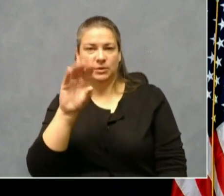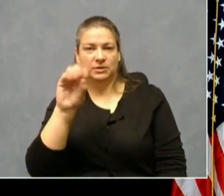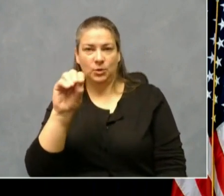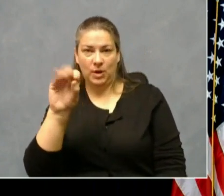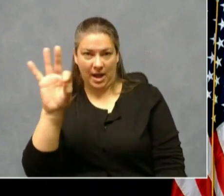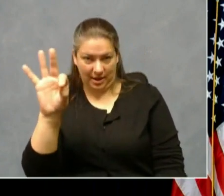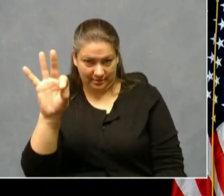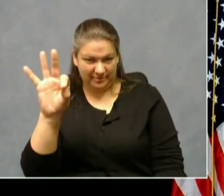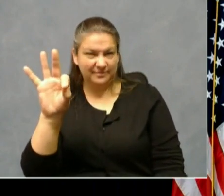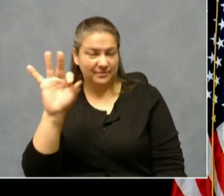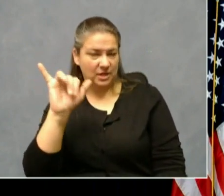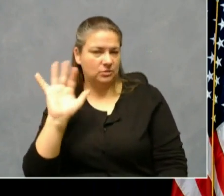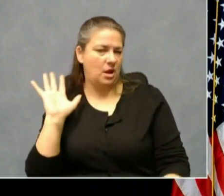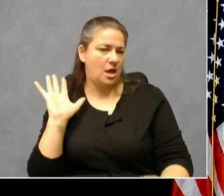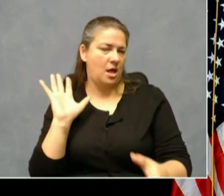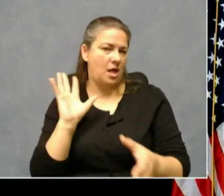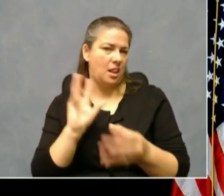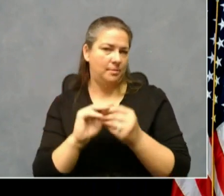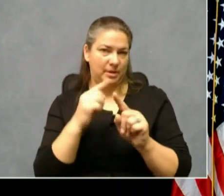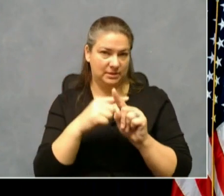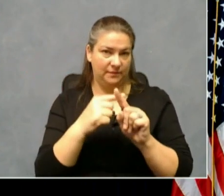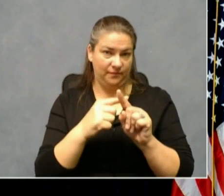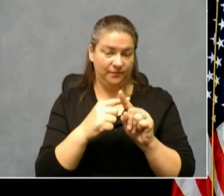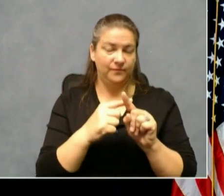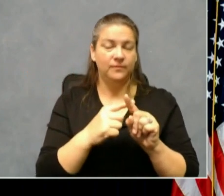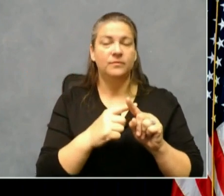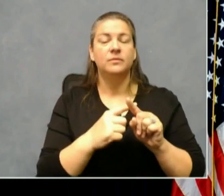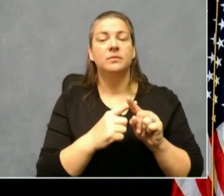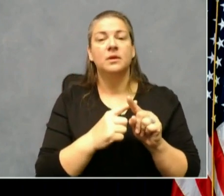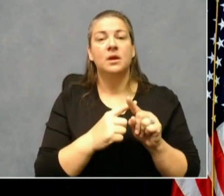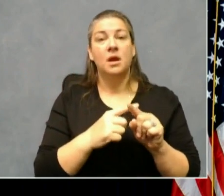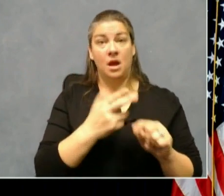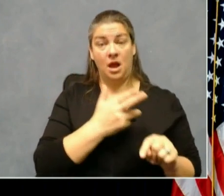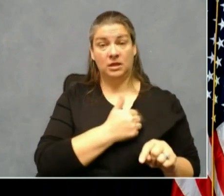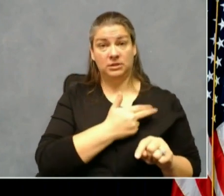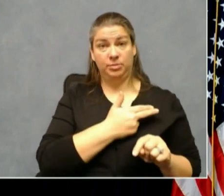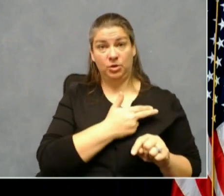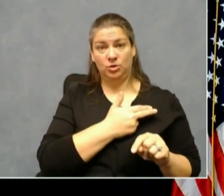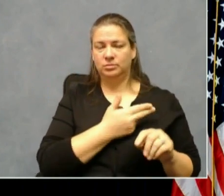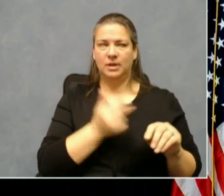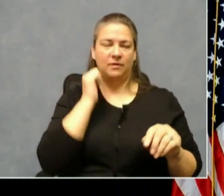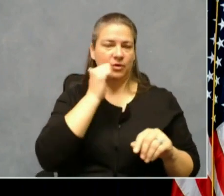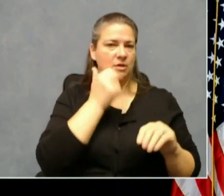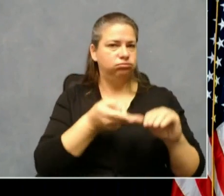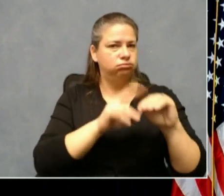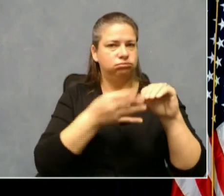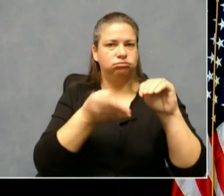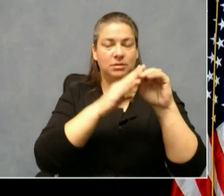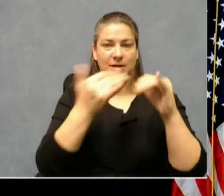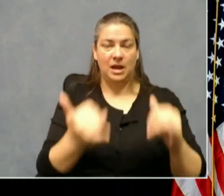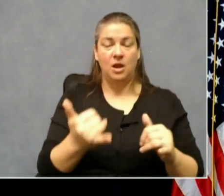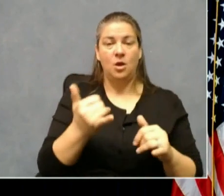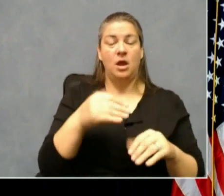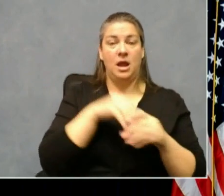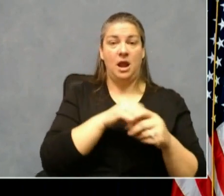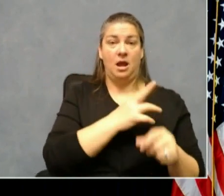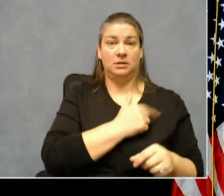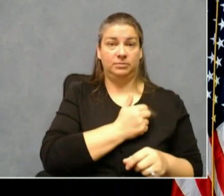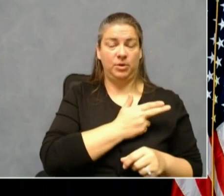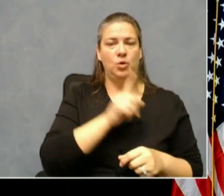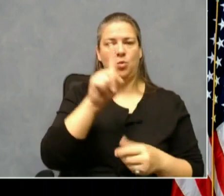113,009. Our numbers hospitalized go up every day. We're now at 1,066 in the